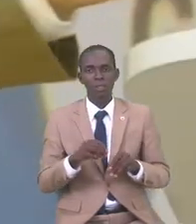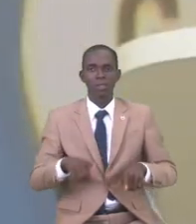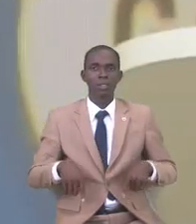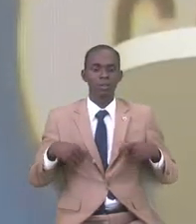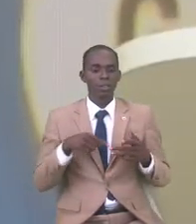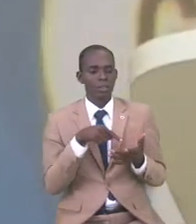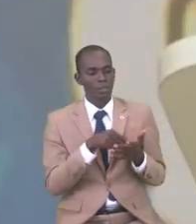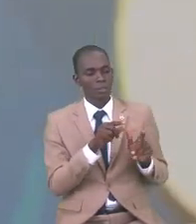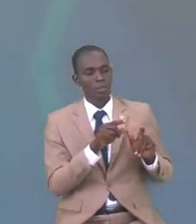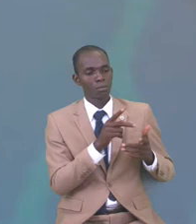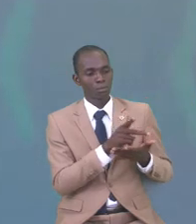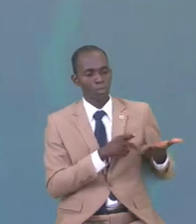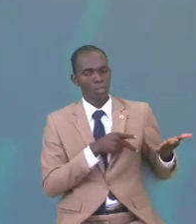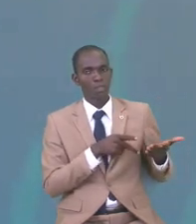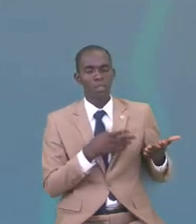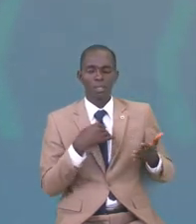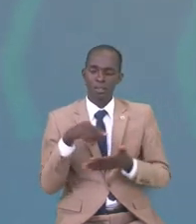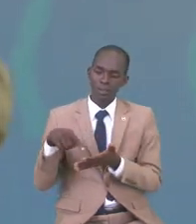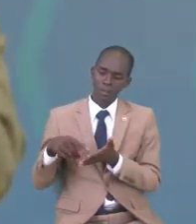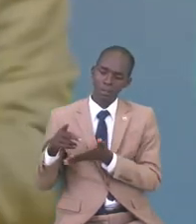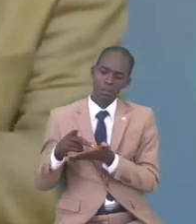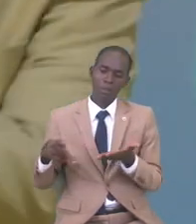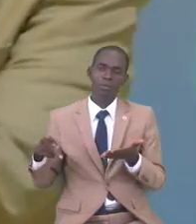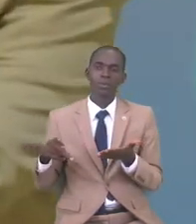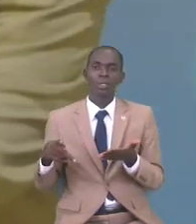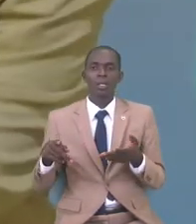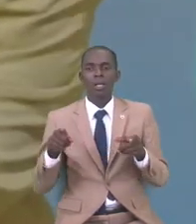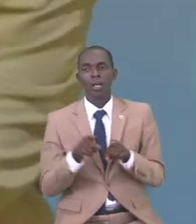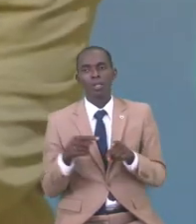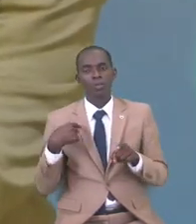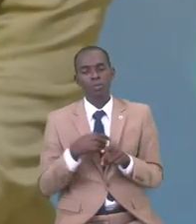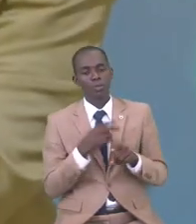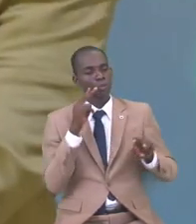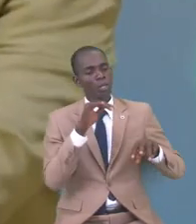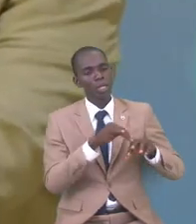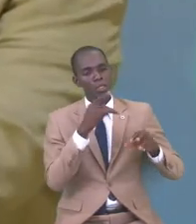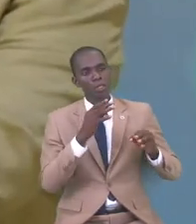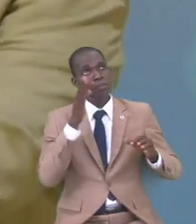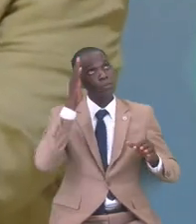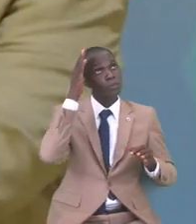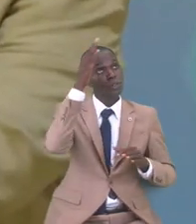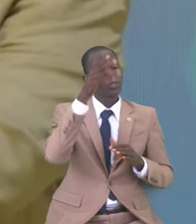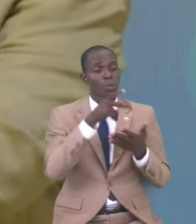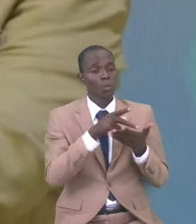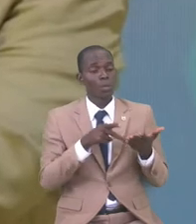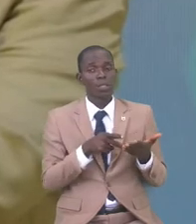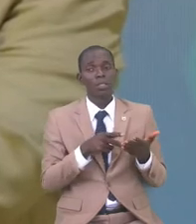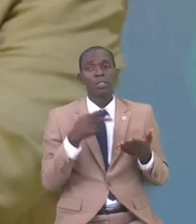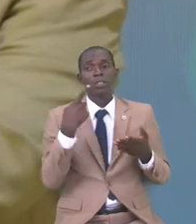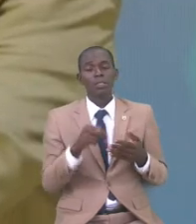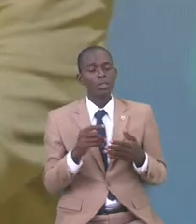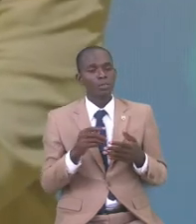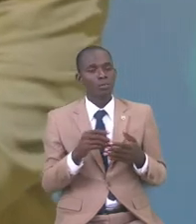segment, and then this segment. As we look at the future segment, the segment of